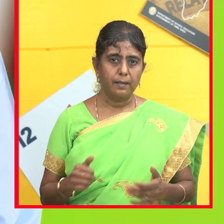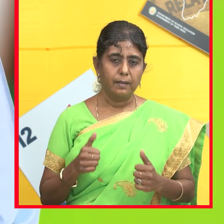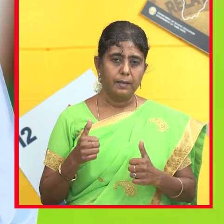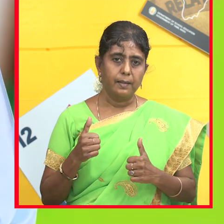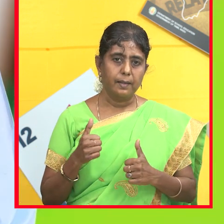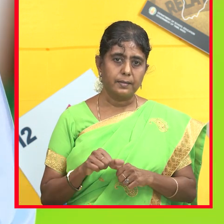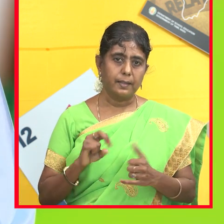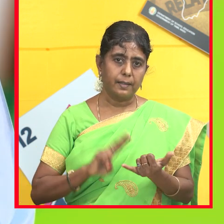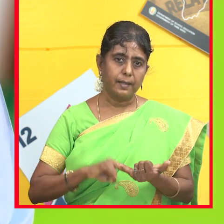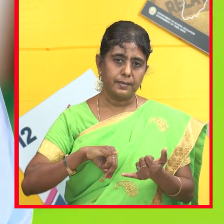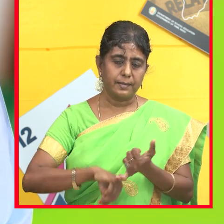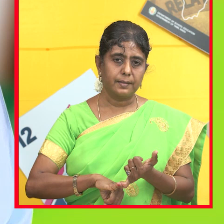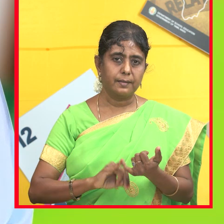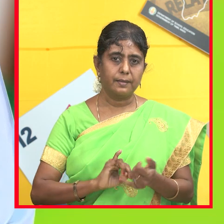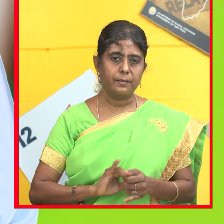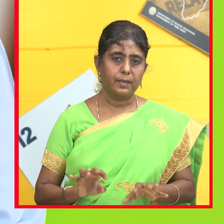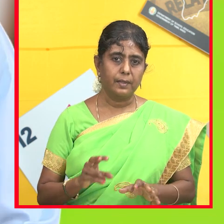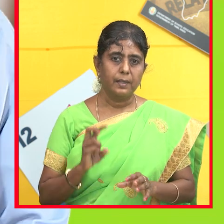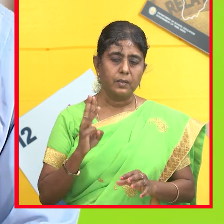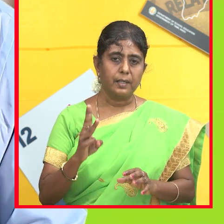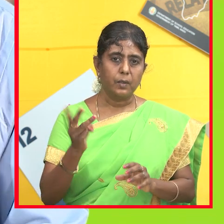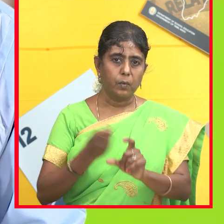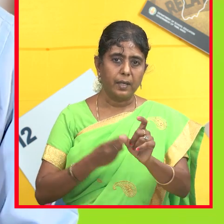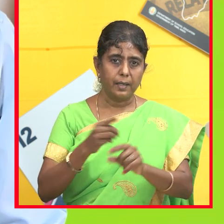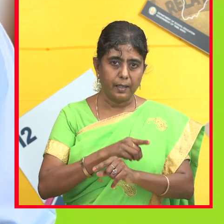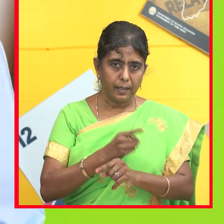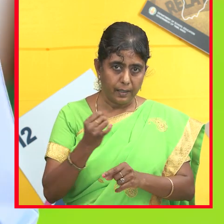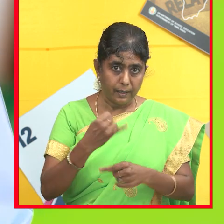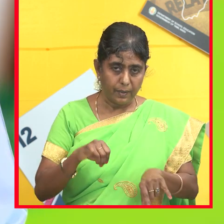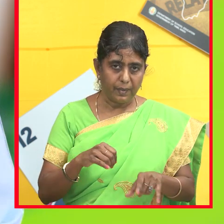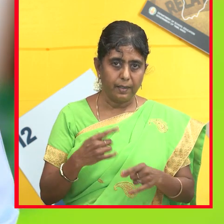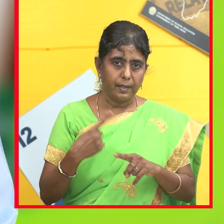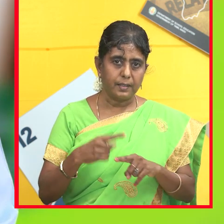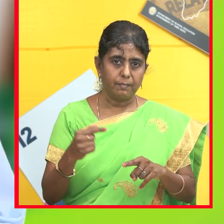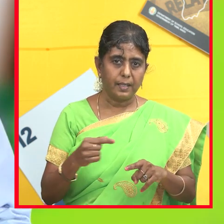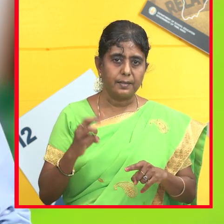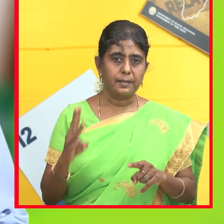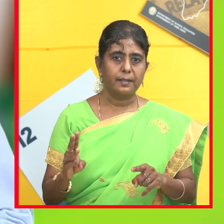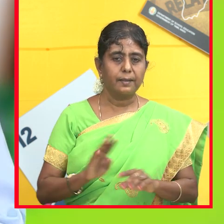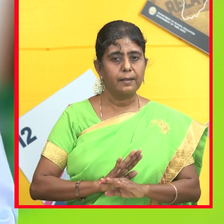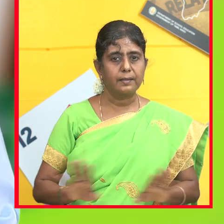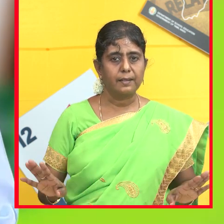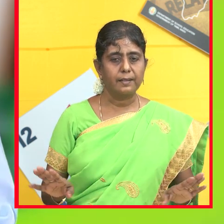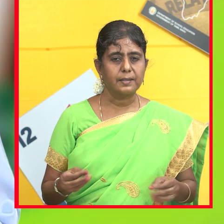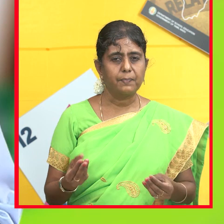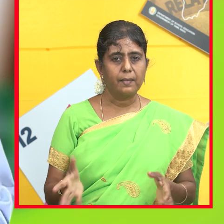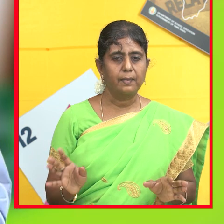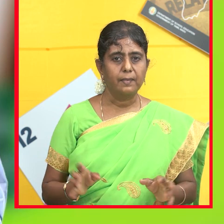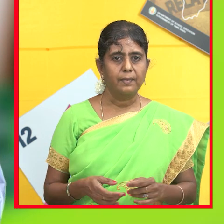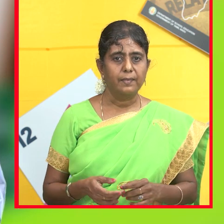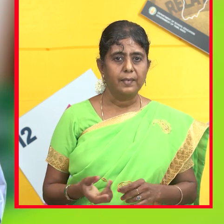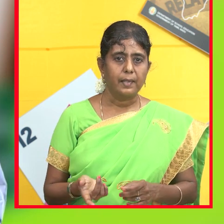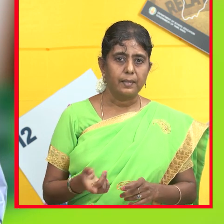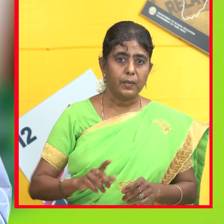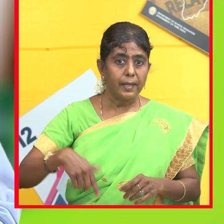that's why the answer will be 3y divided by x minus 3. That's all, very simple.